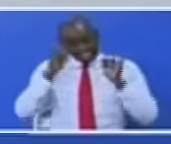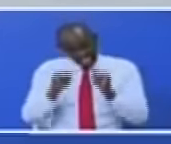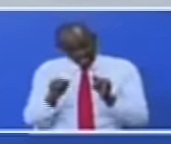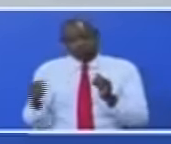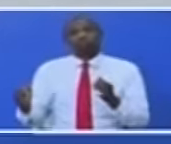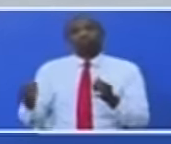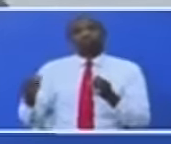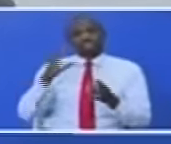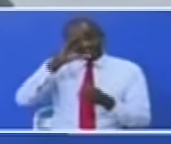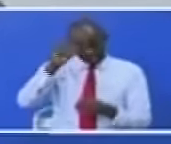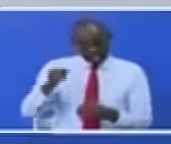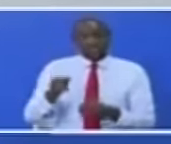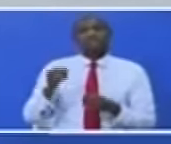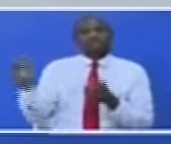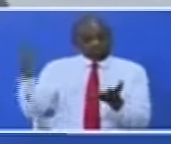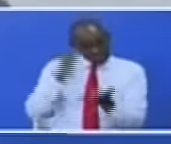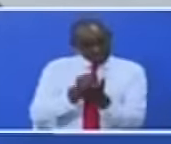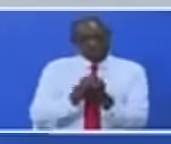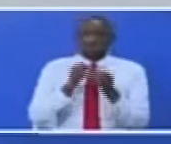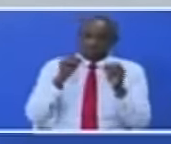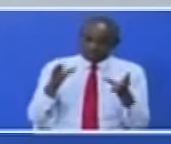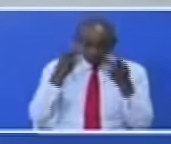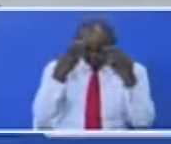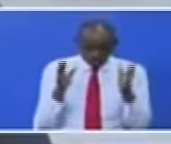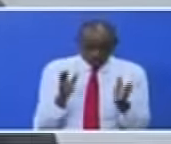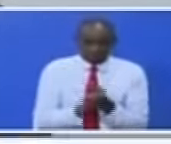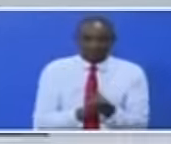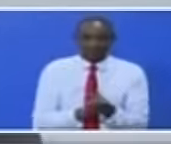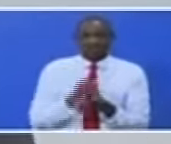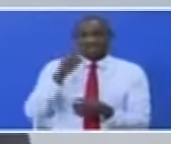of the Chief Justice and his deputy. Murimi Mwangi, KTN News, in Nairobi.